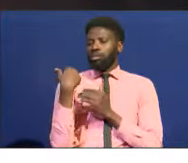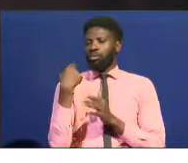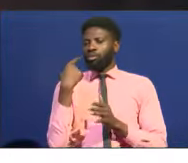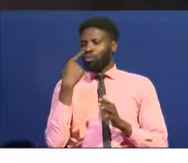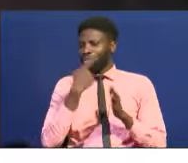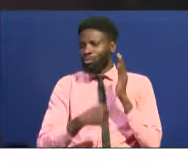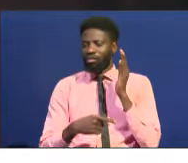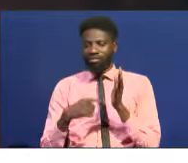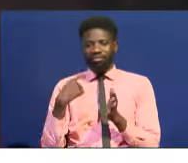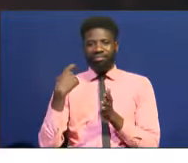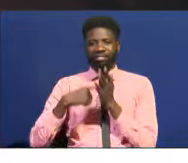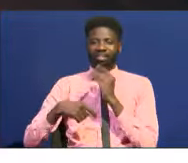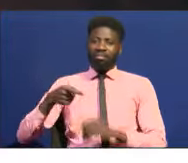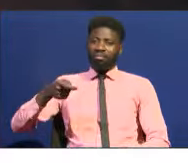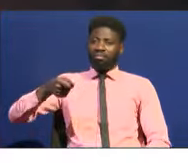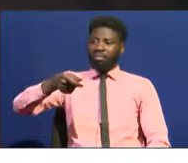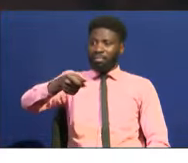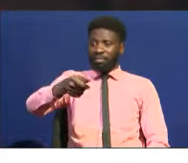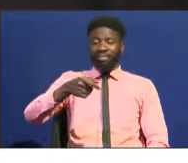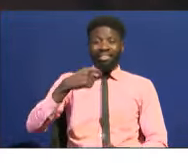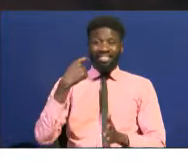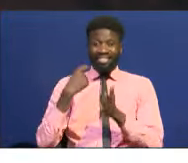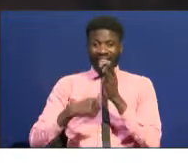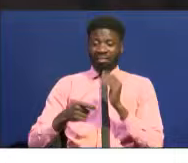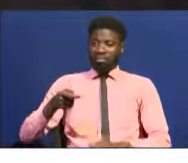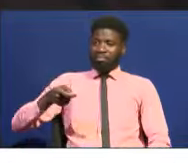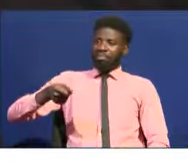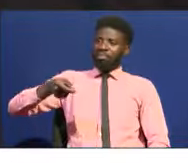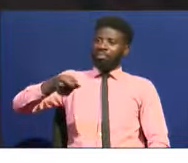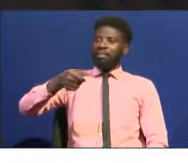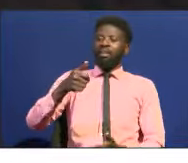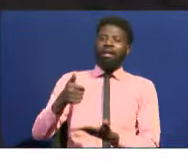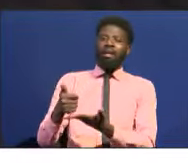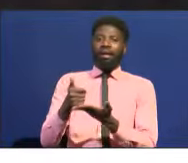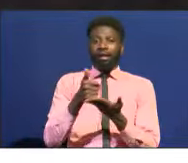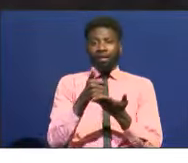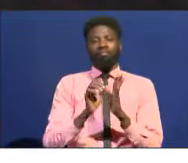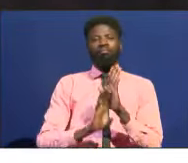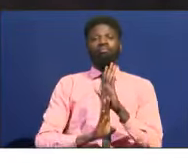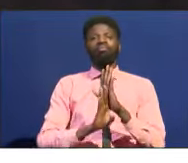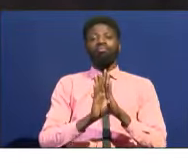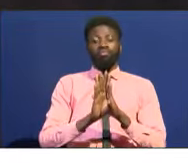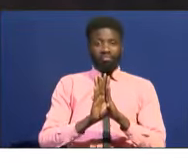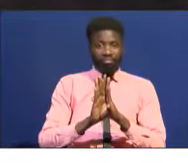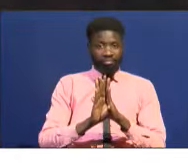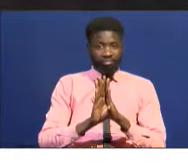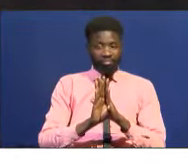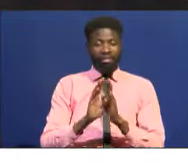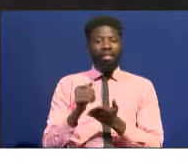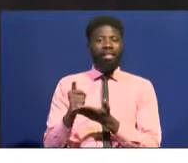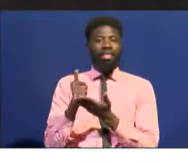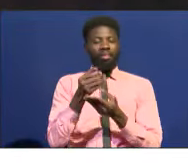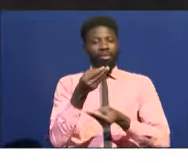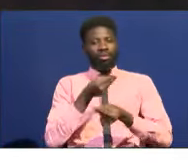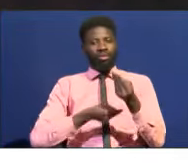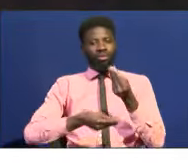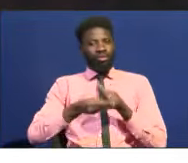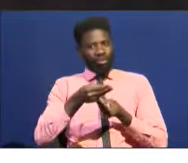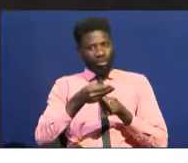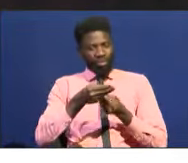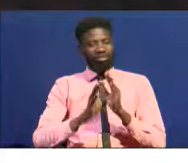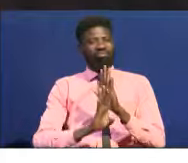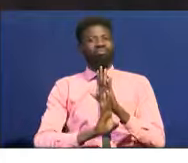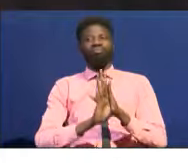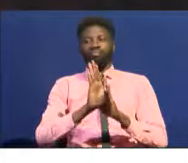patriotic act allows us to drive development and progress our economy. In line with the democratic